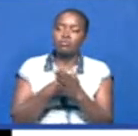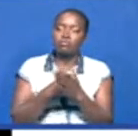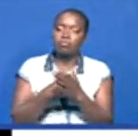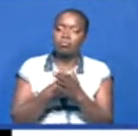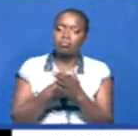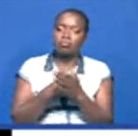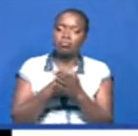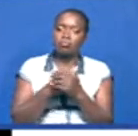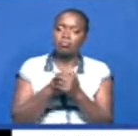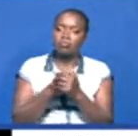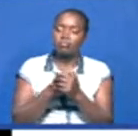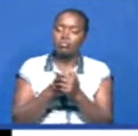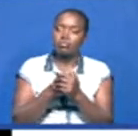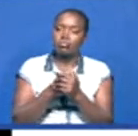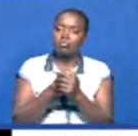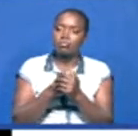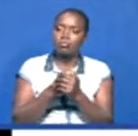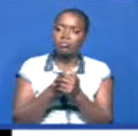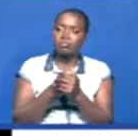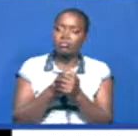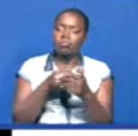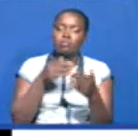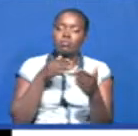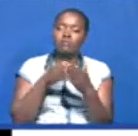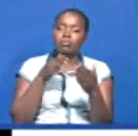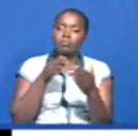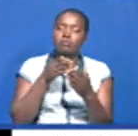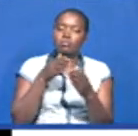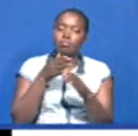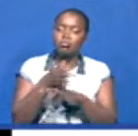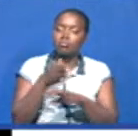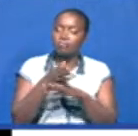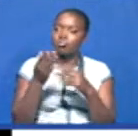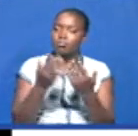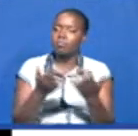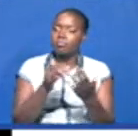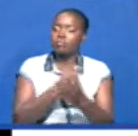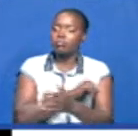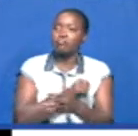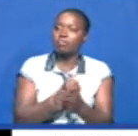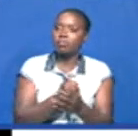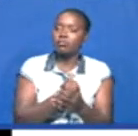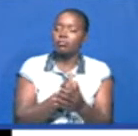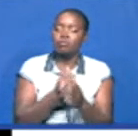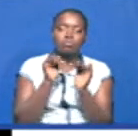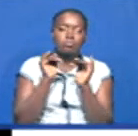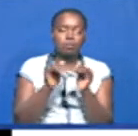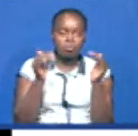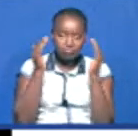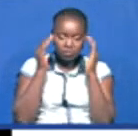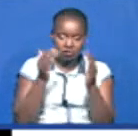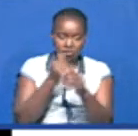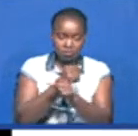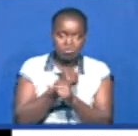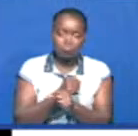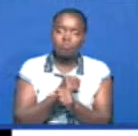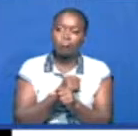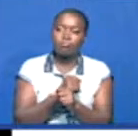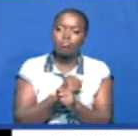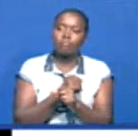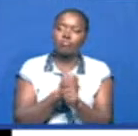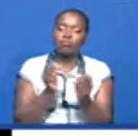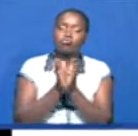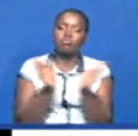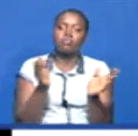counterfeits. The anti-counterfeit authority remains committed to protecting the public